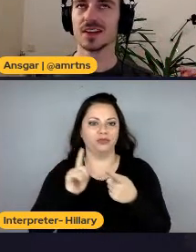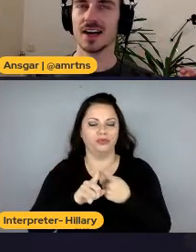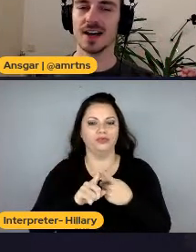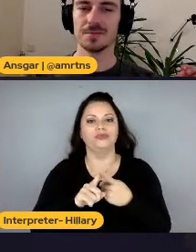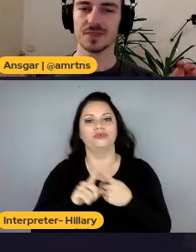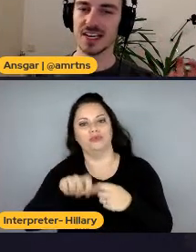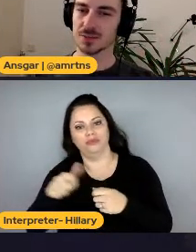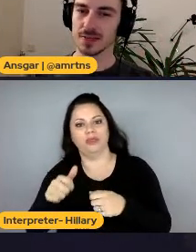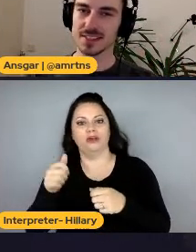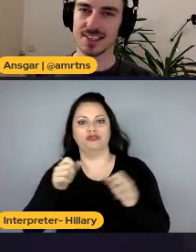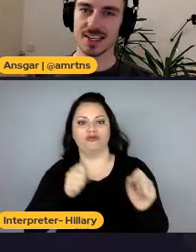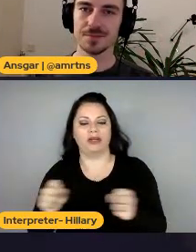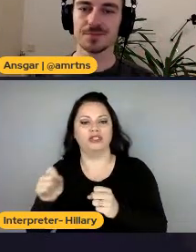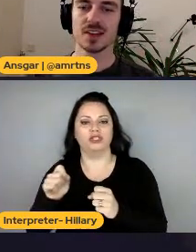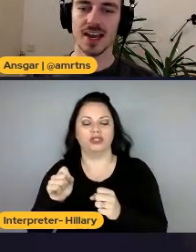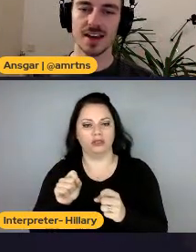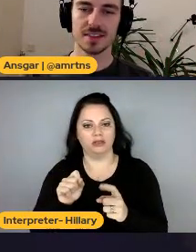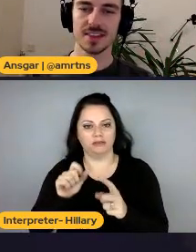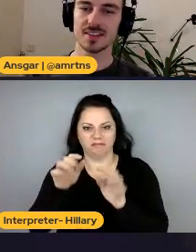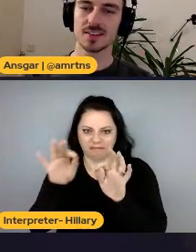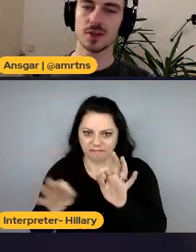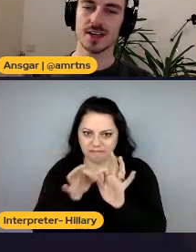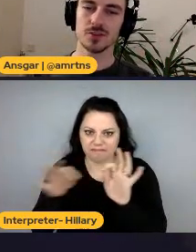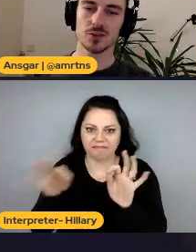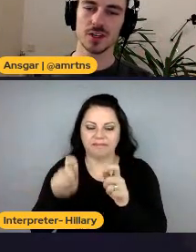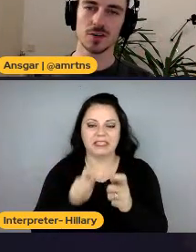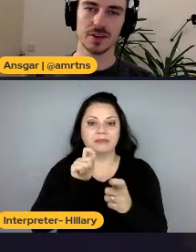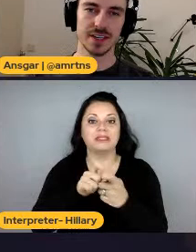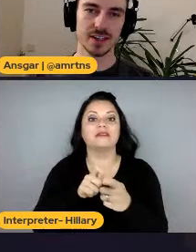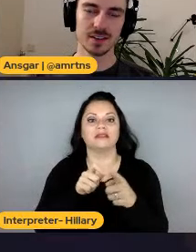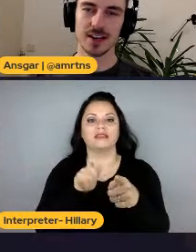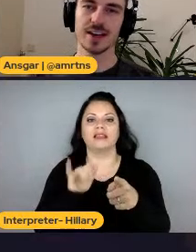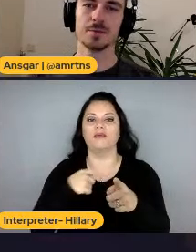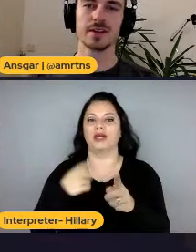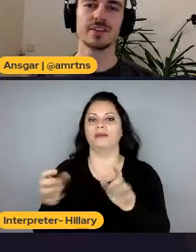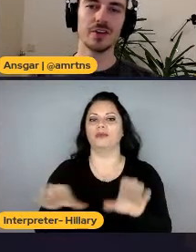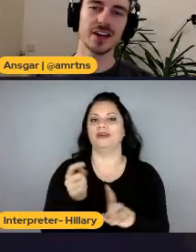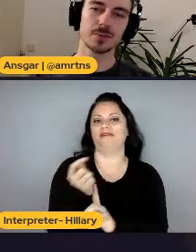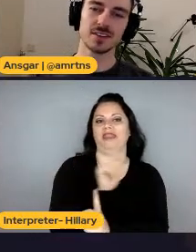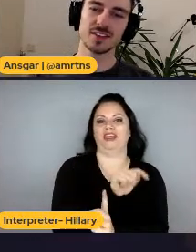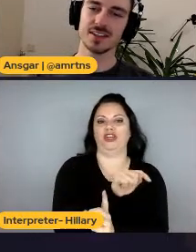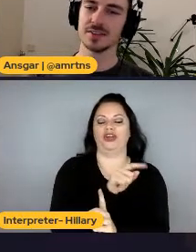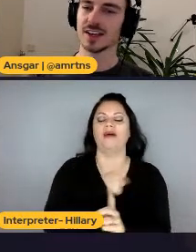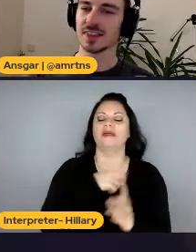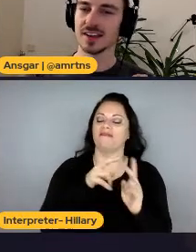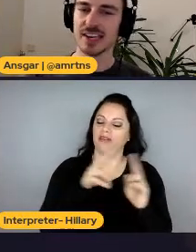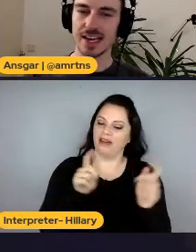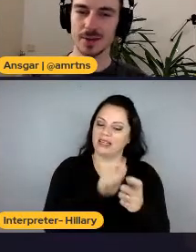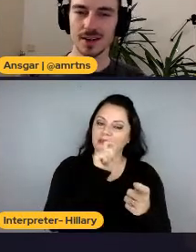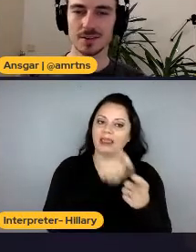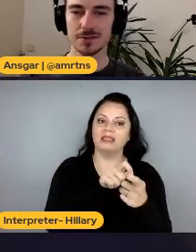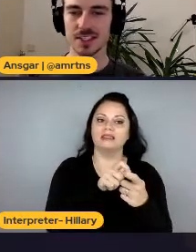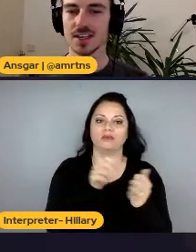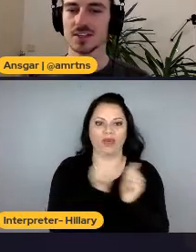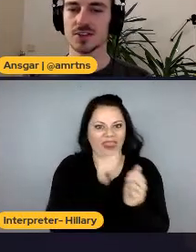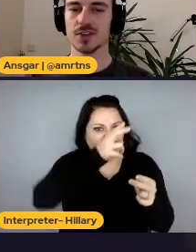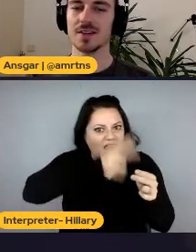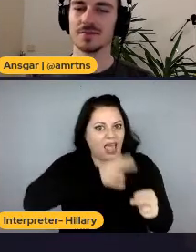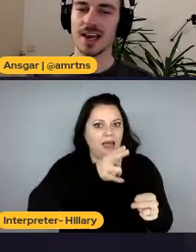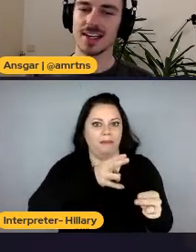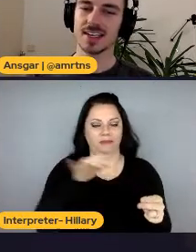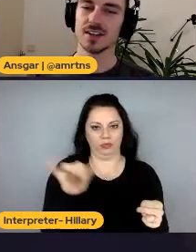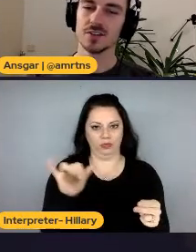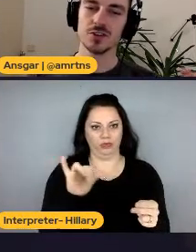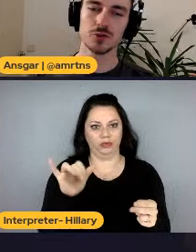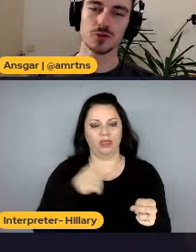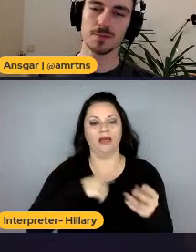strategy explicitly. And this is what I'm doing over here. And I'm being very explicit even in the naming of it. So